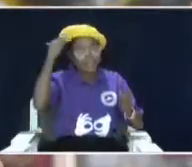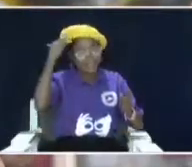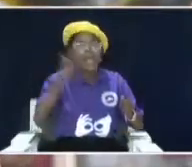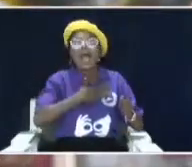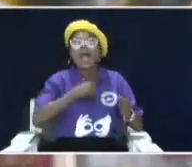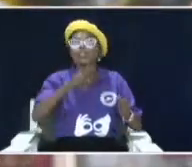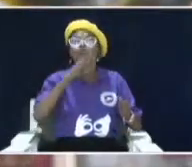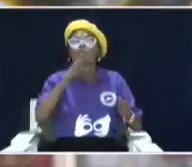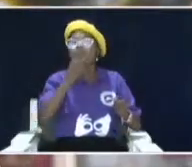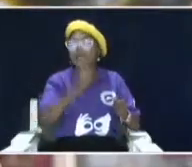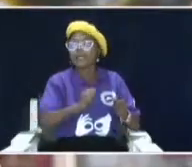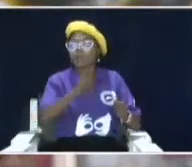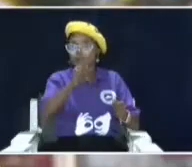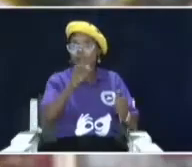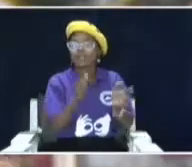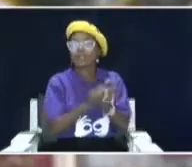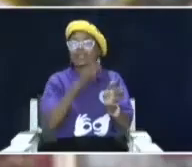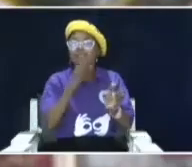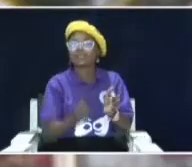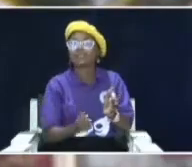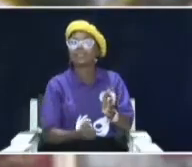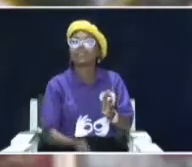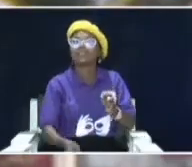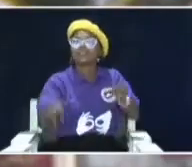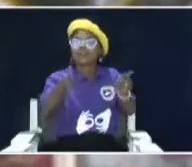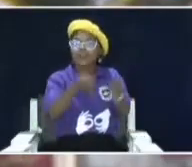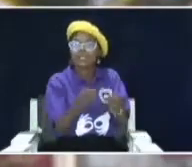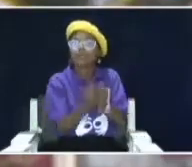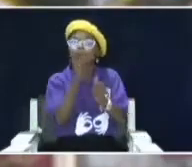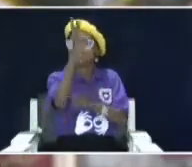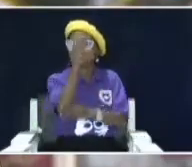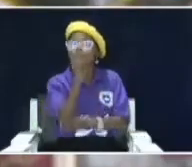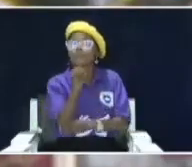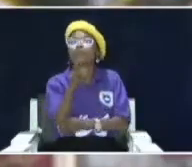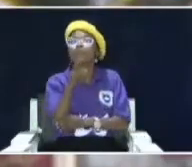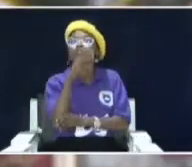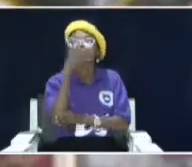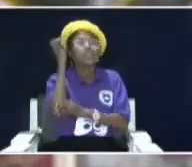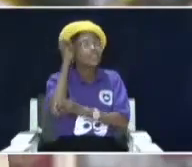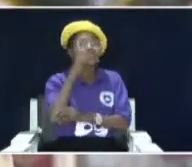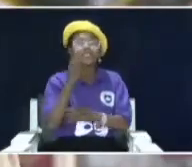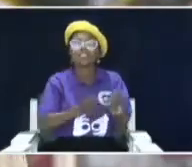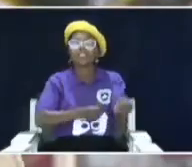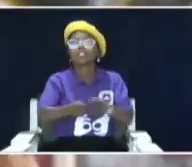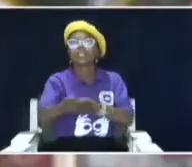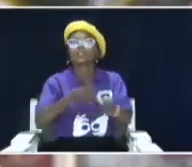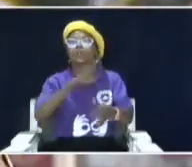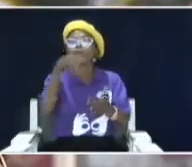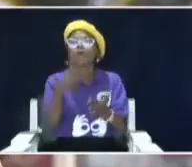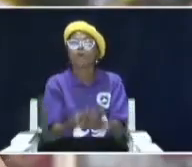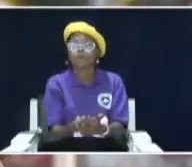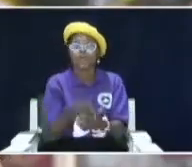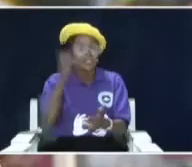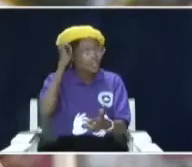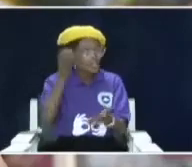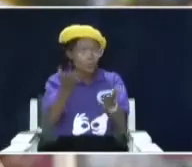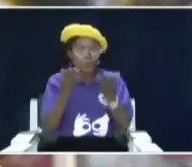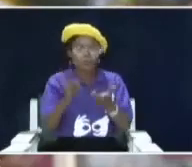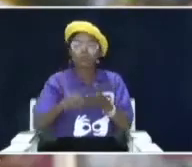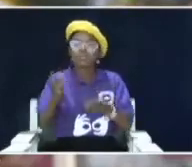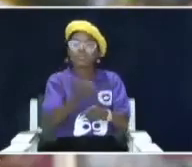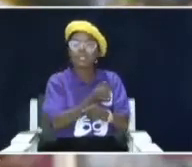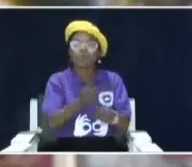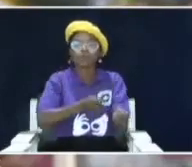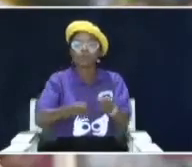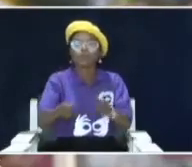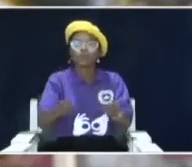of all. He must be in charge of all. And so he wants to take control so that